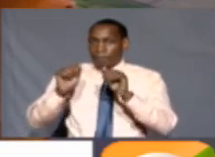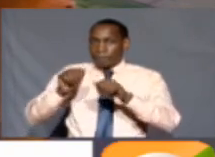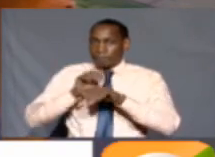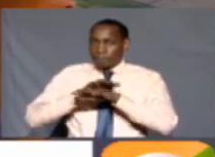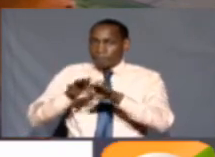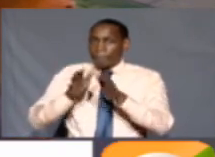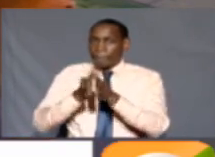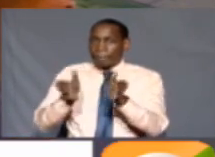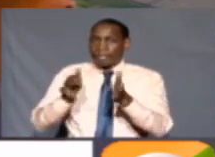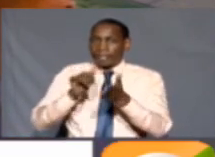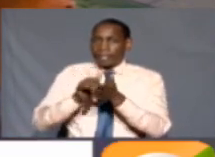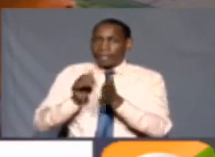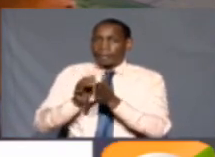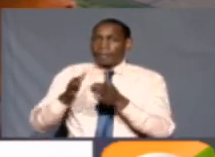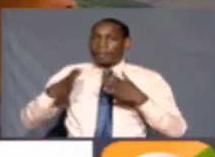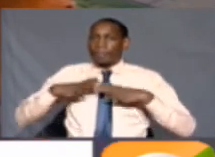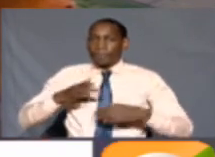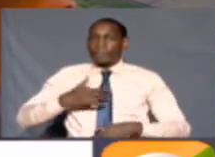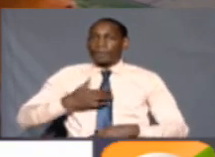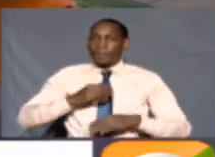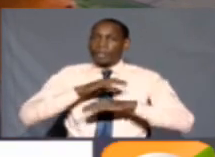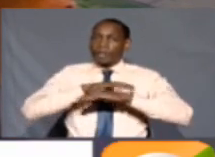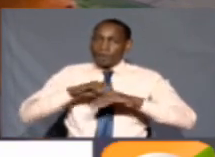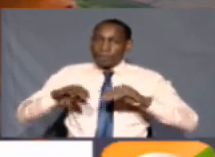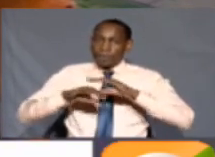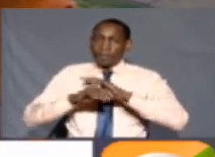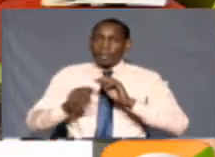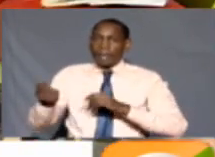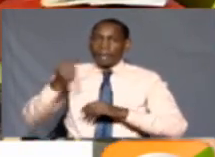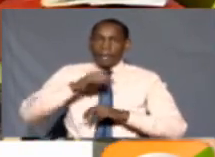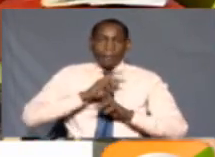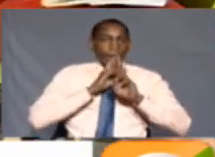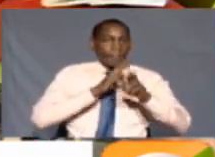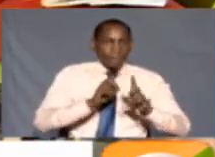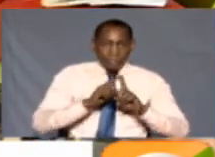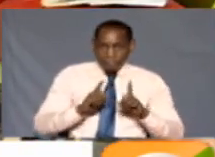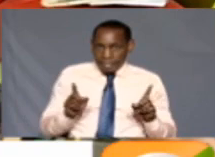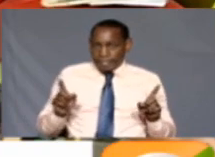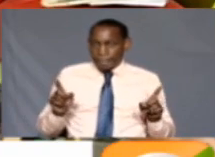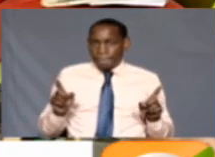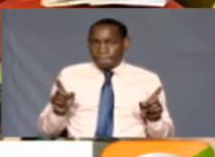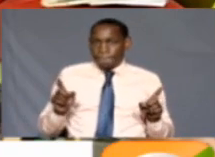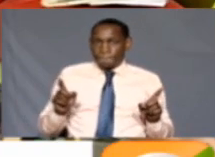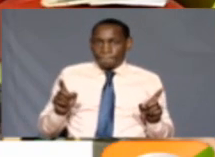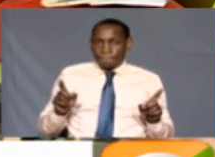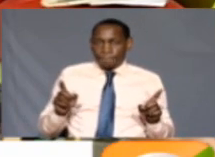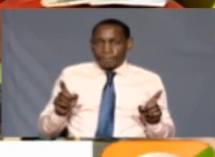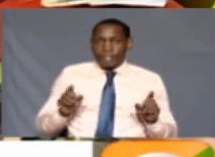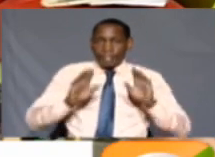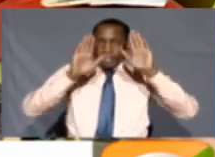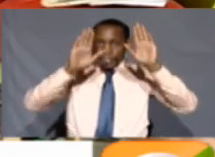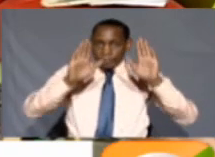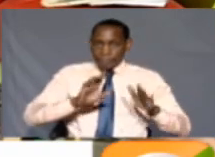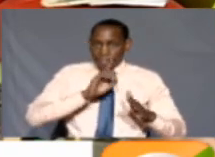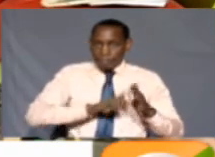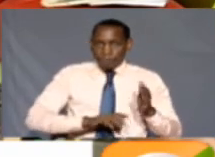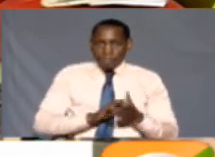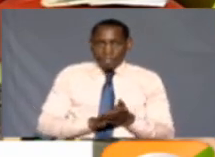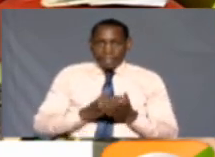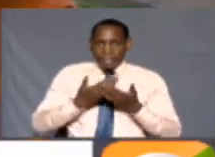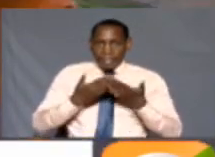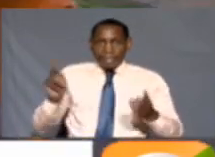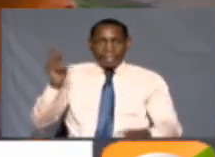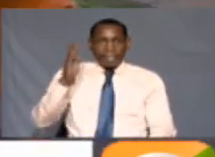the public so that the public can feel comfortable to report to them? But yeah, the key highlight is this. Any